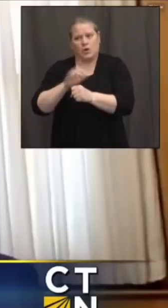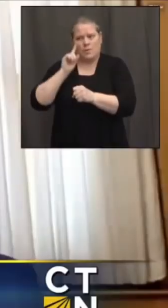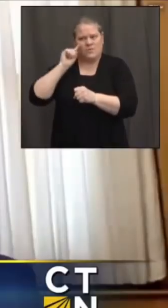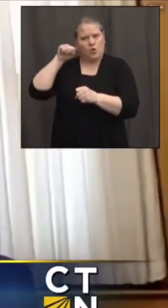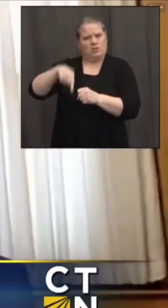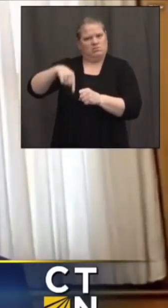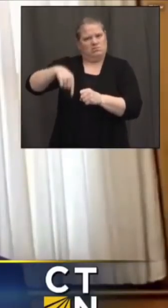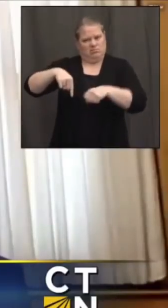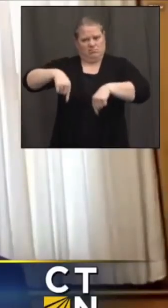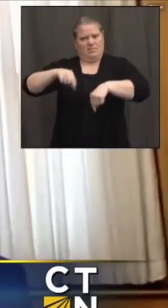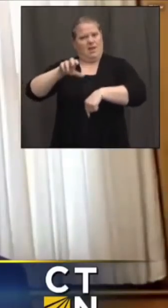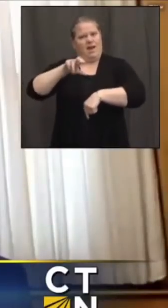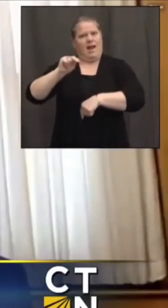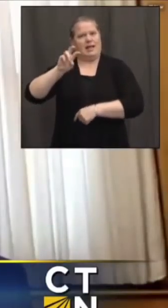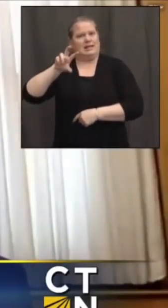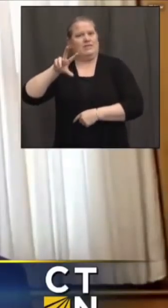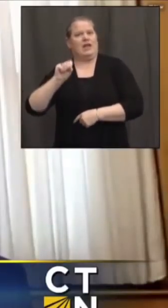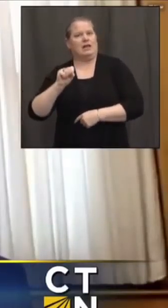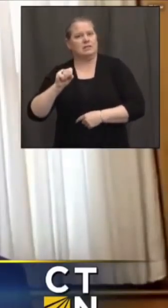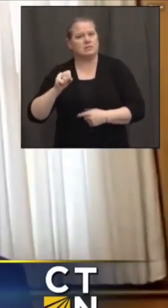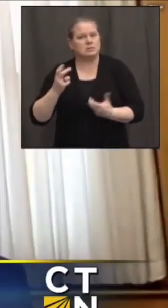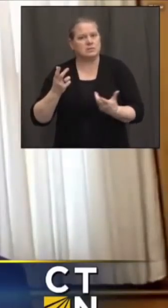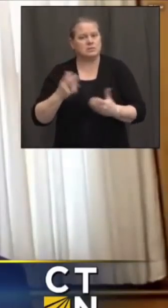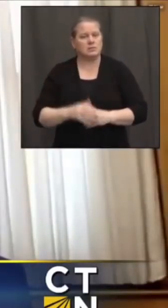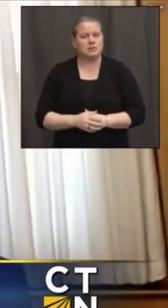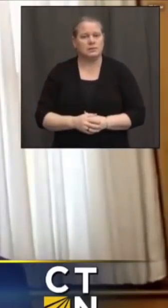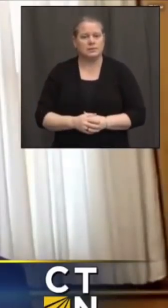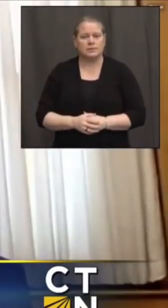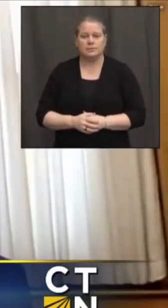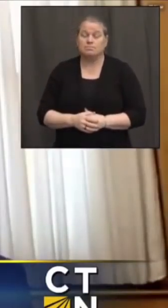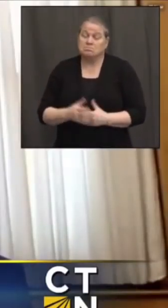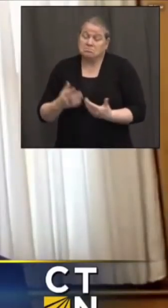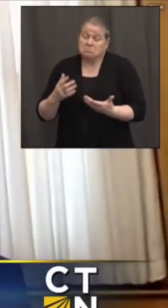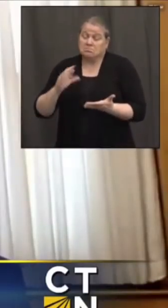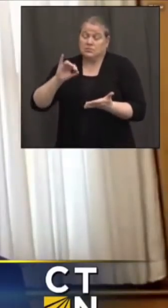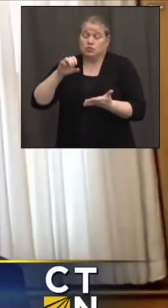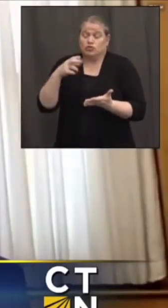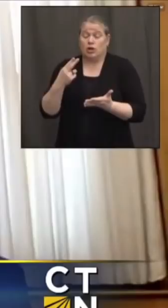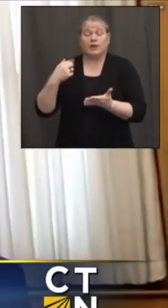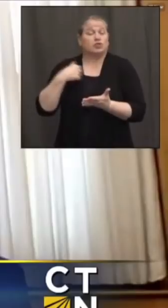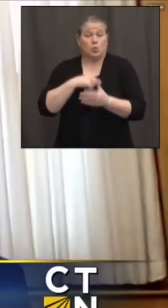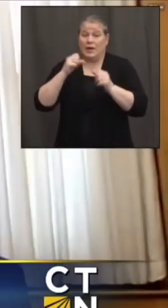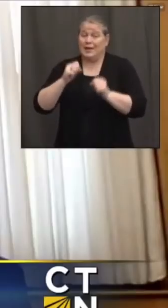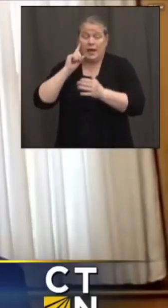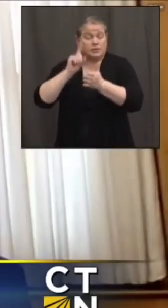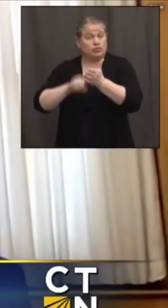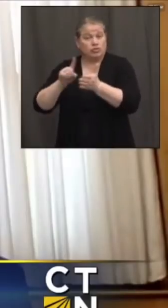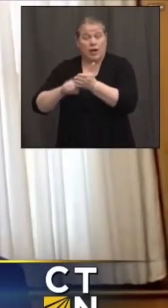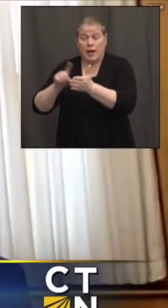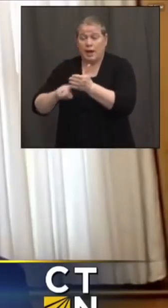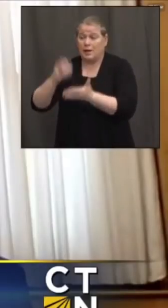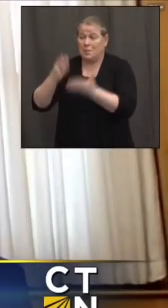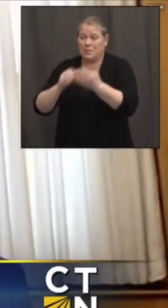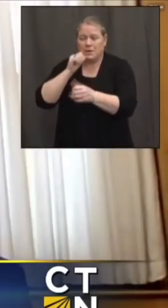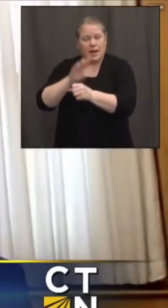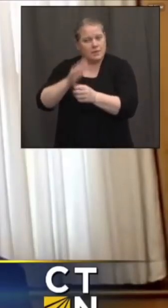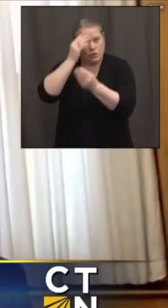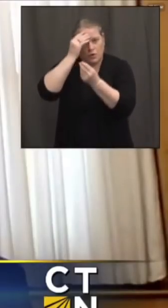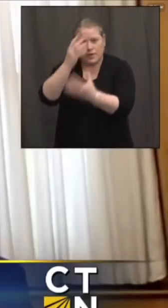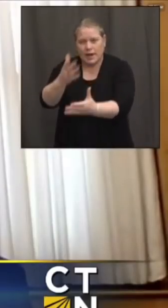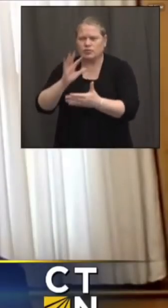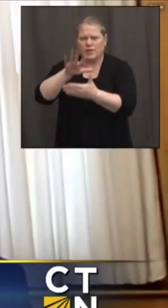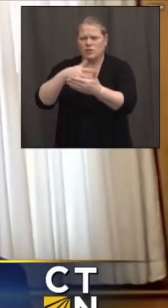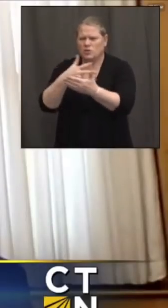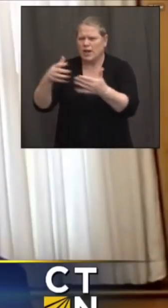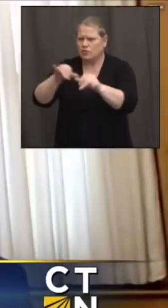Well, we can look into whether there was, not enough notification in the scheduling system somewhere along the way. But I think we've been very clear. We've talked about